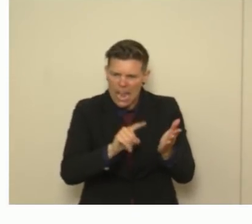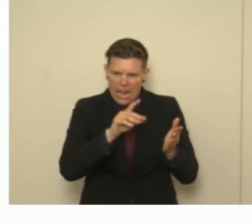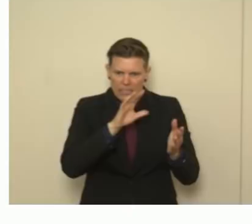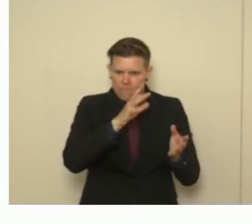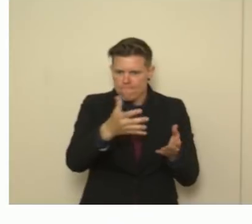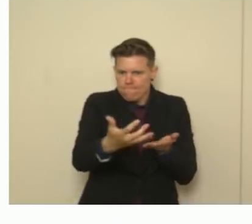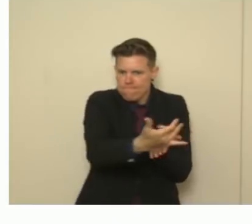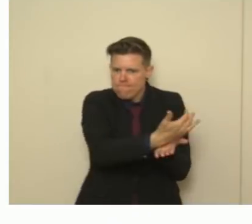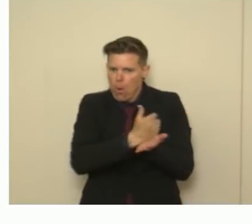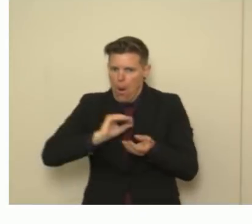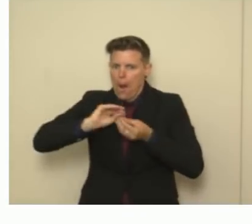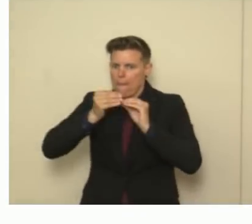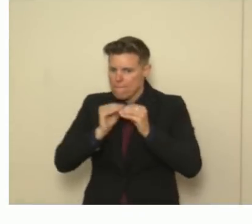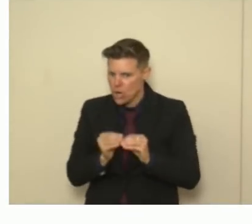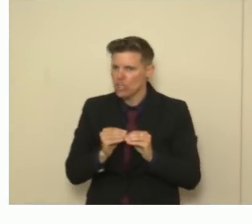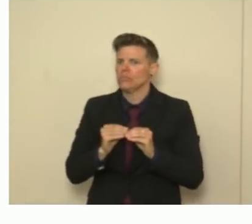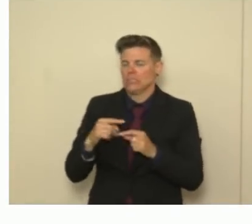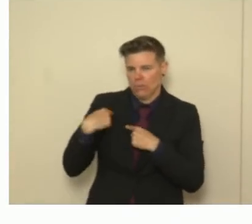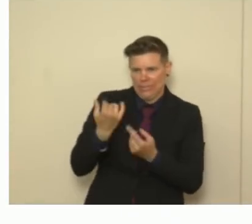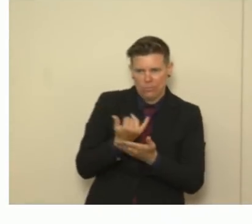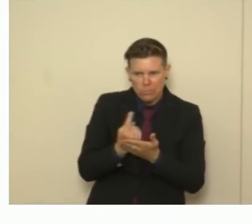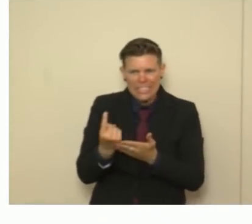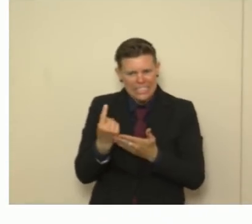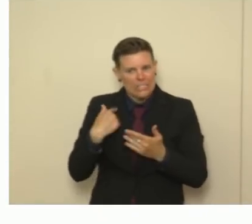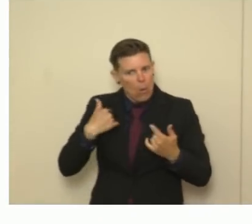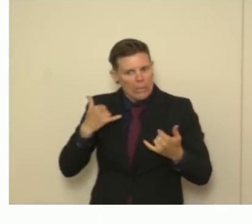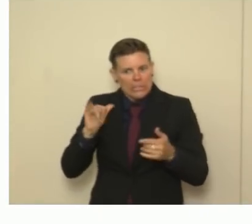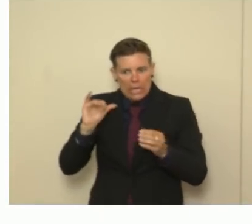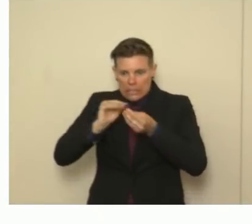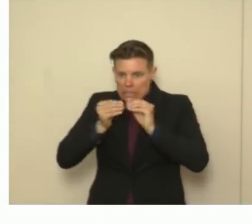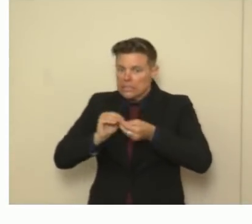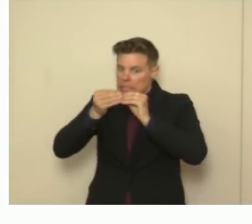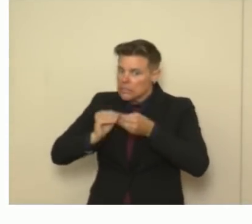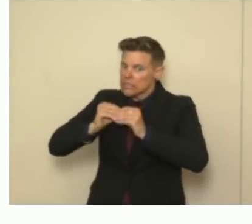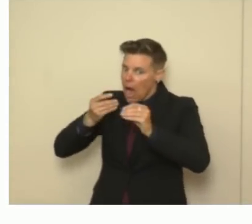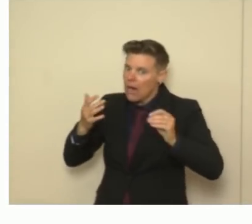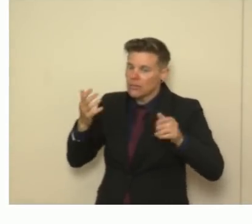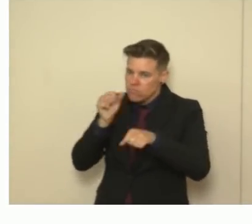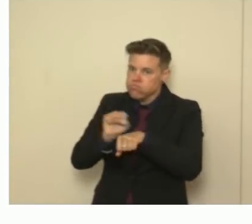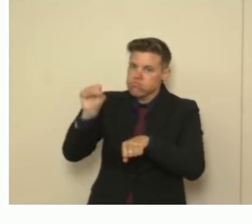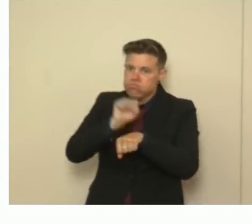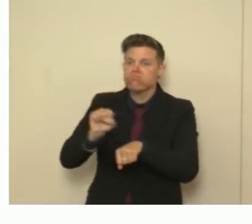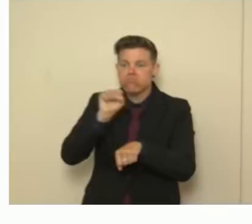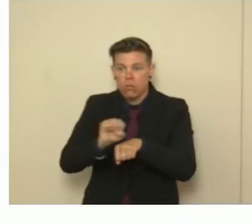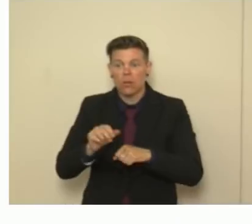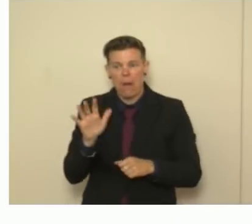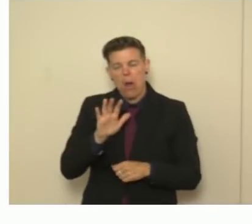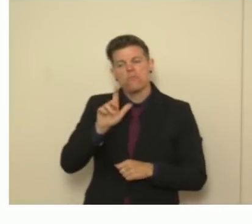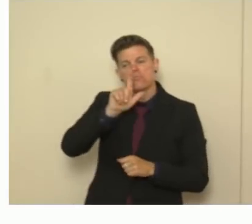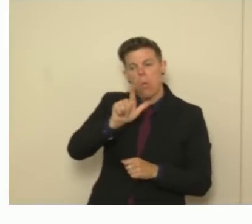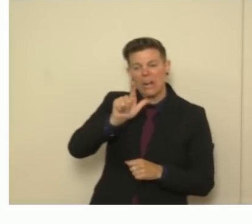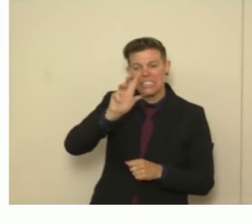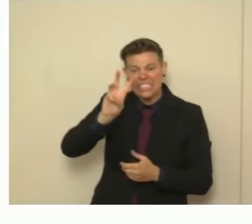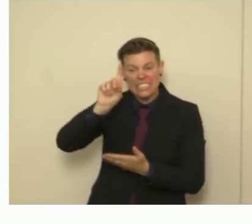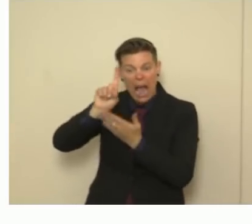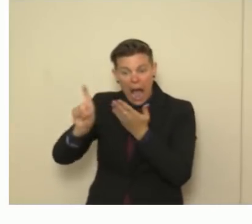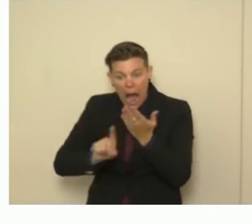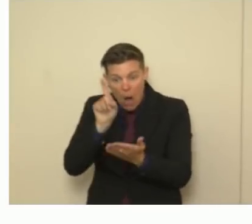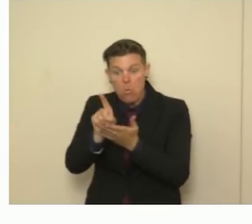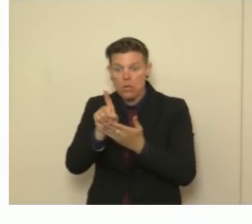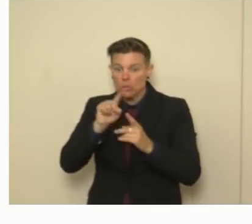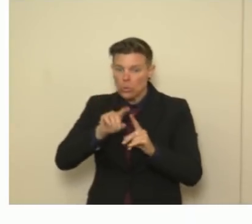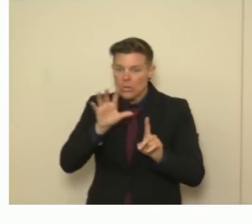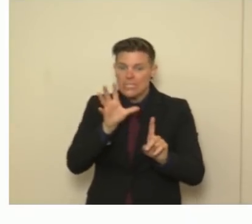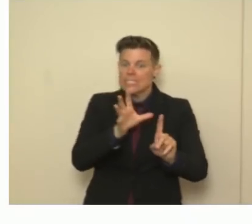we're struggling to keep up with that, but still doing reasonably well. 26 hours to get a hold of the first contact. And I had a lot of emails